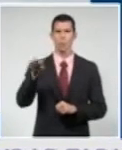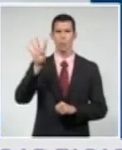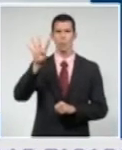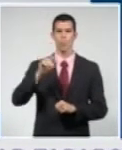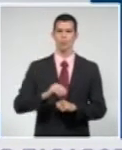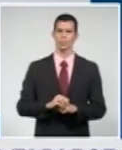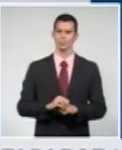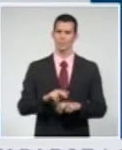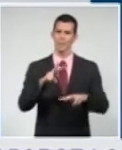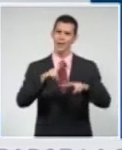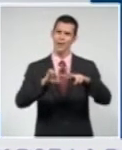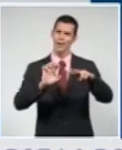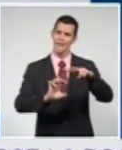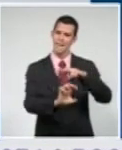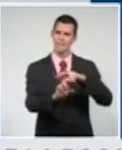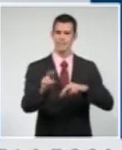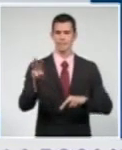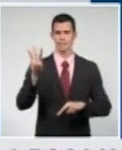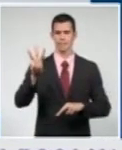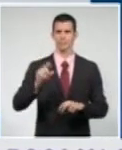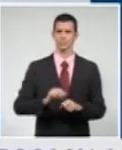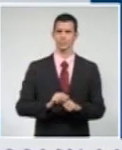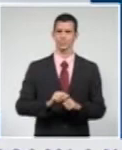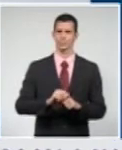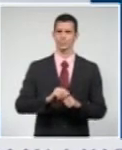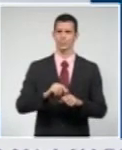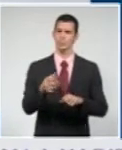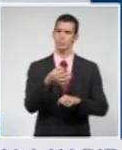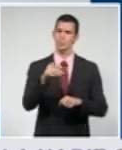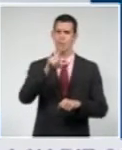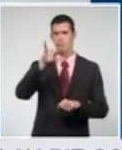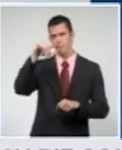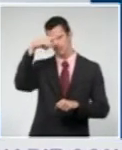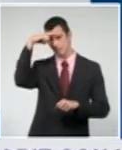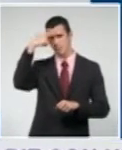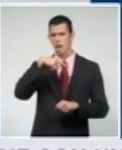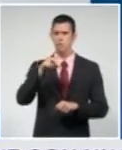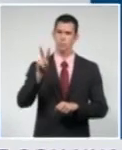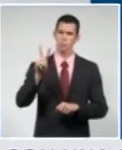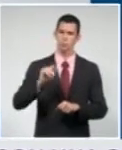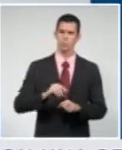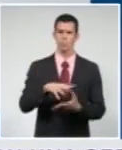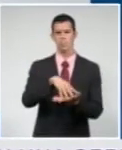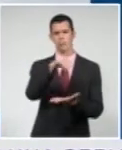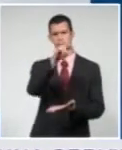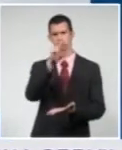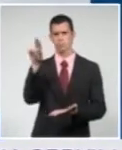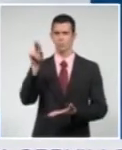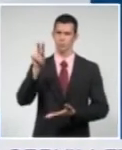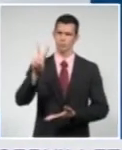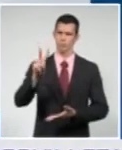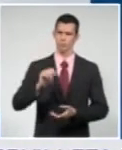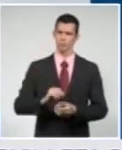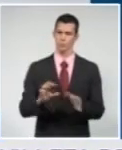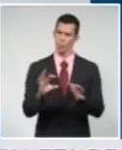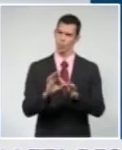with 11, Boyeros with 7, 10 de Octubre